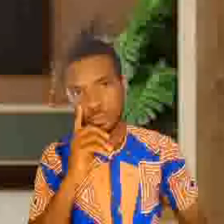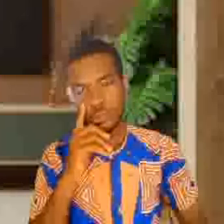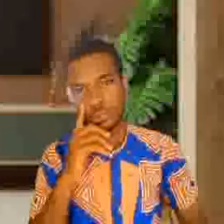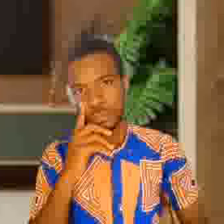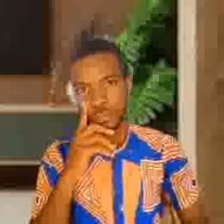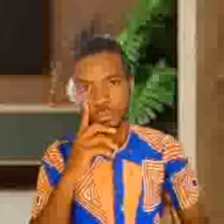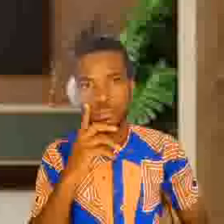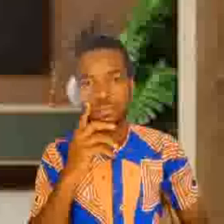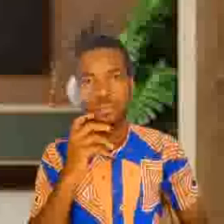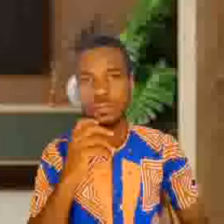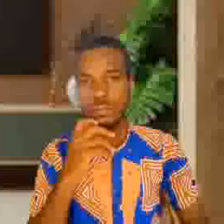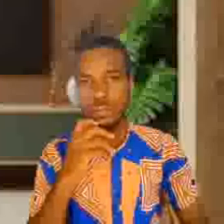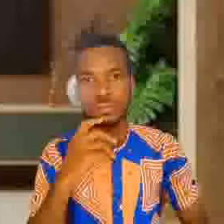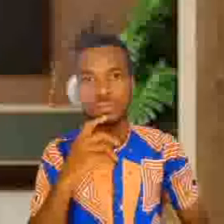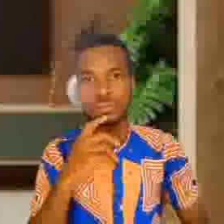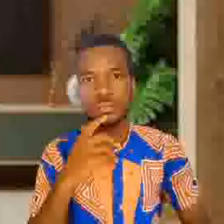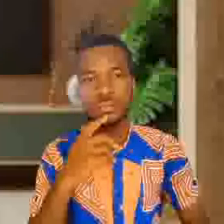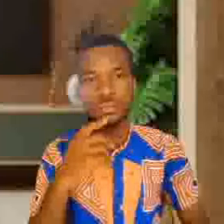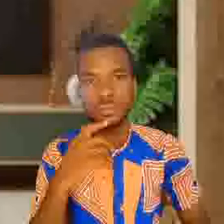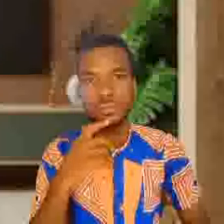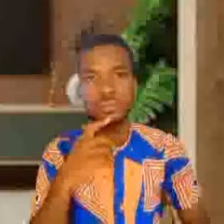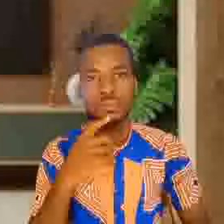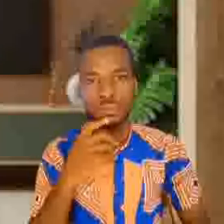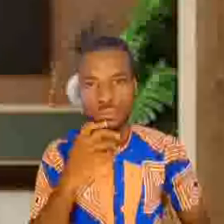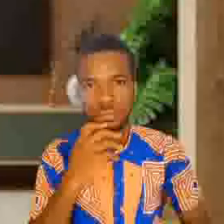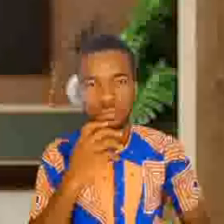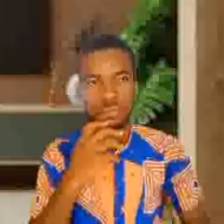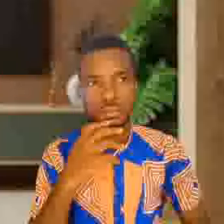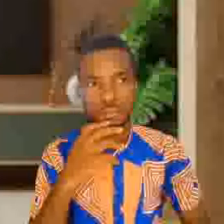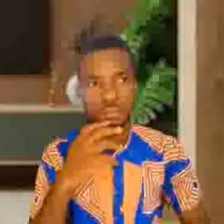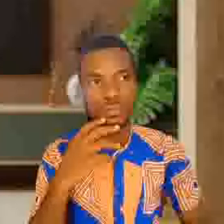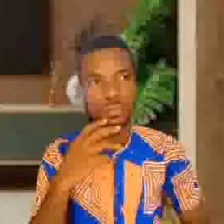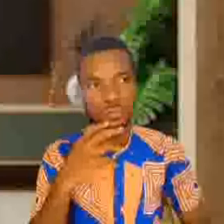The meaning of 11 degrees is that it's very convenient for sleeping.